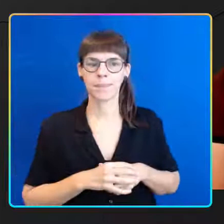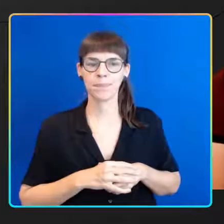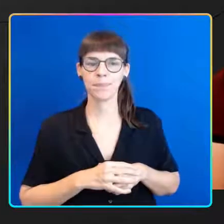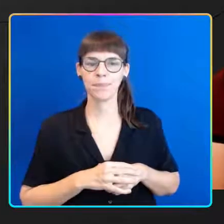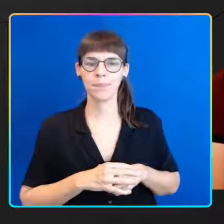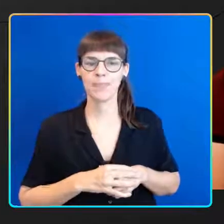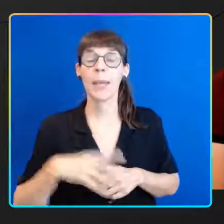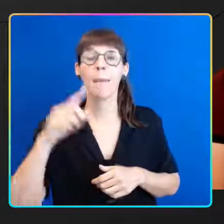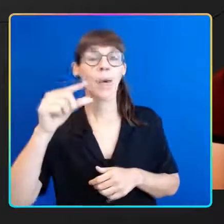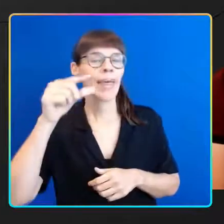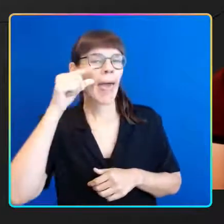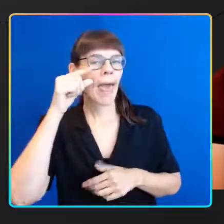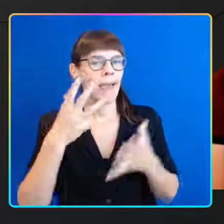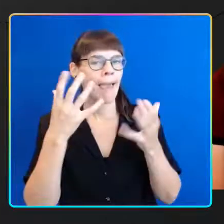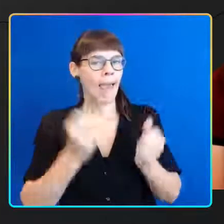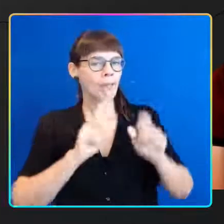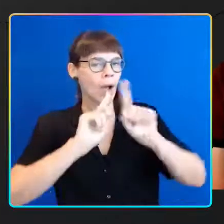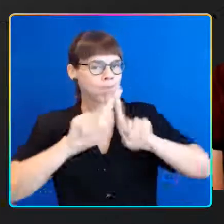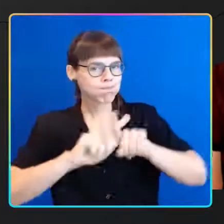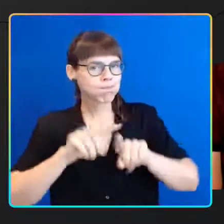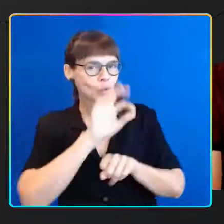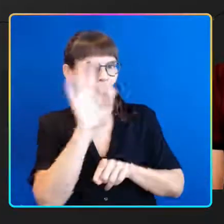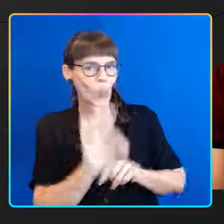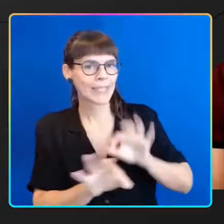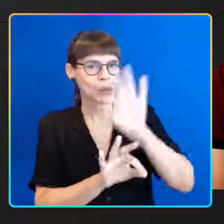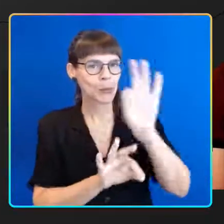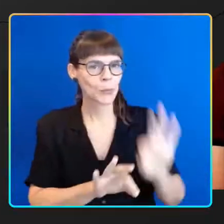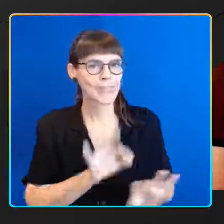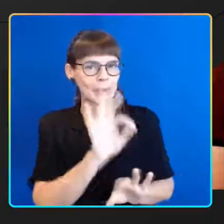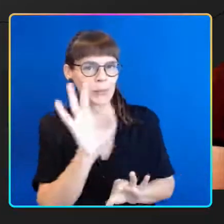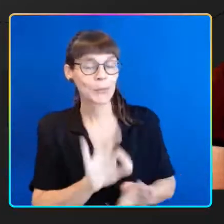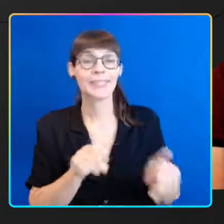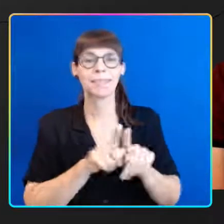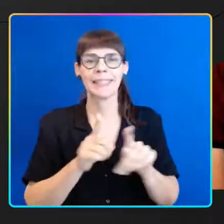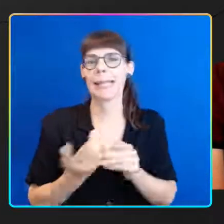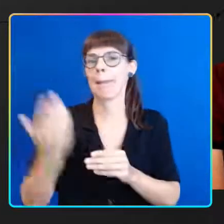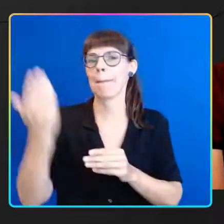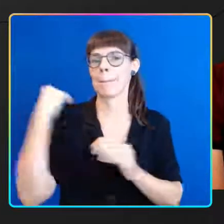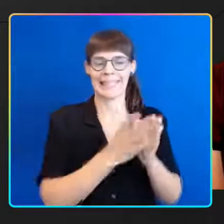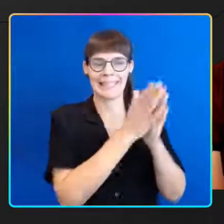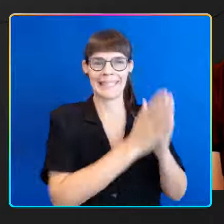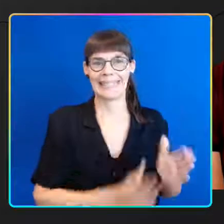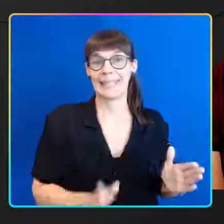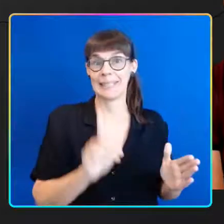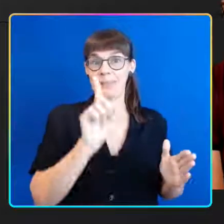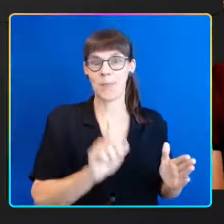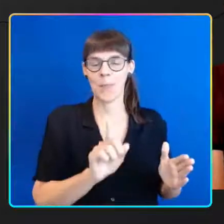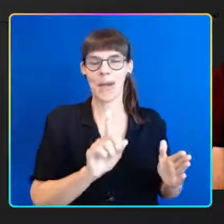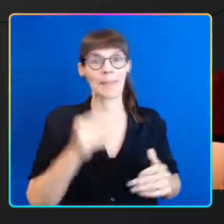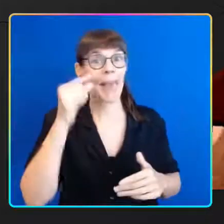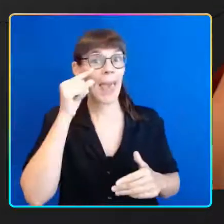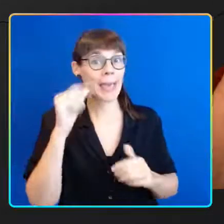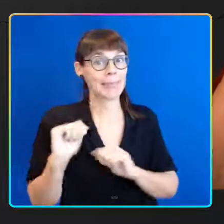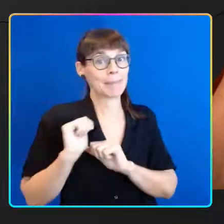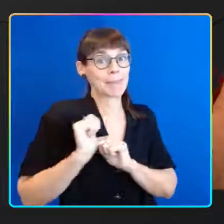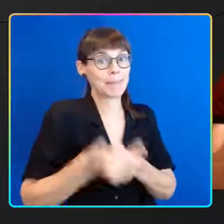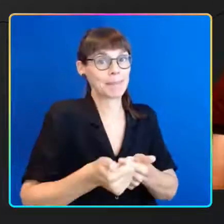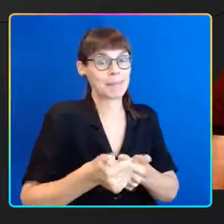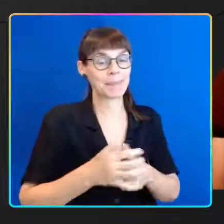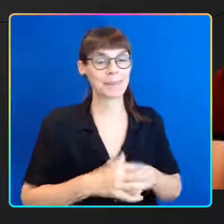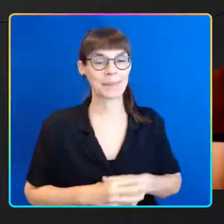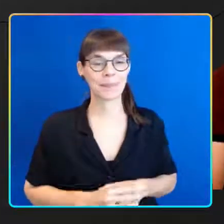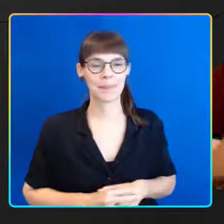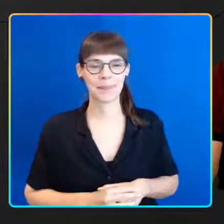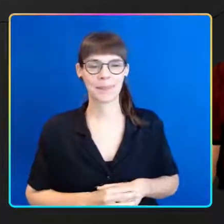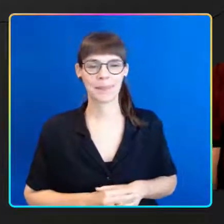tricky question. We had to bring it from season 1 to season 2. It was a highlight. Henk, it's over to you. Yeah,